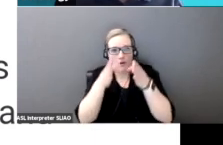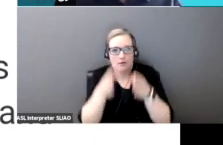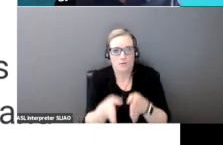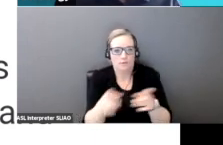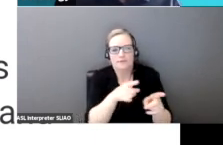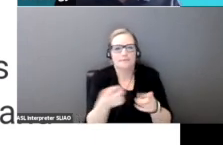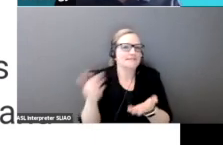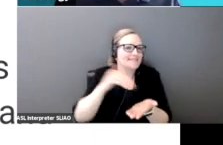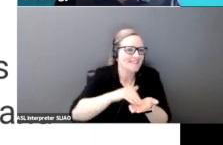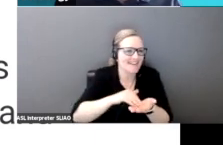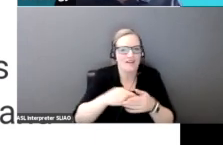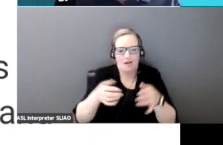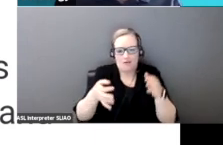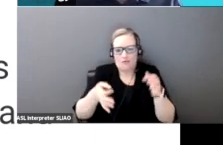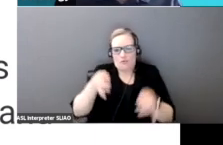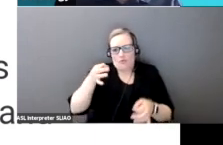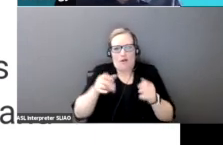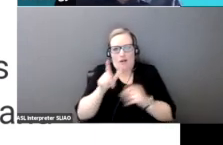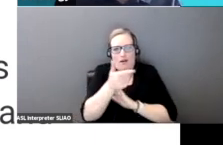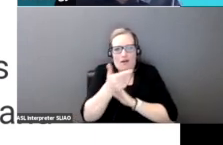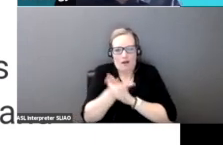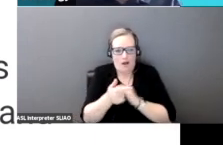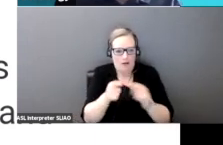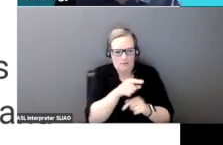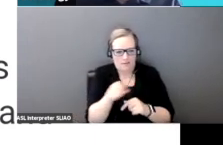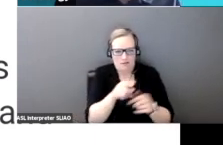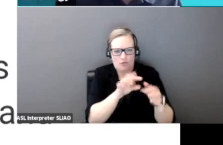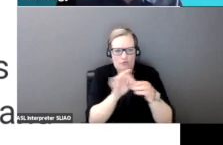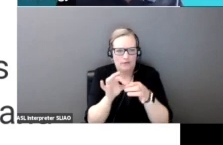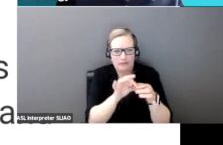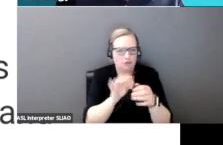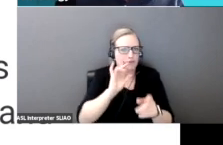law depending on the relationship between the creator and their employer.